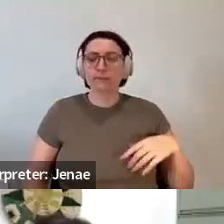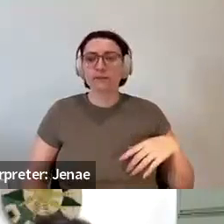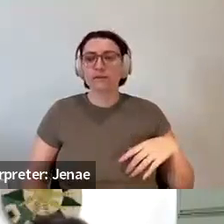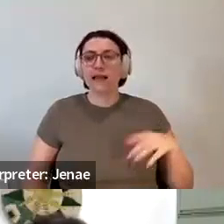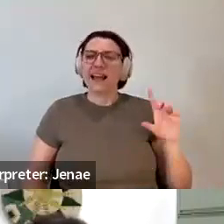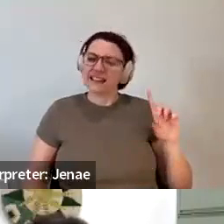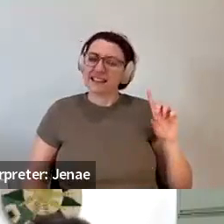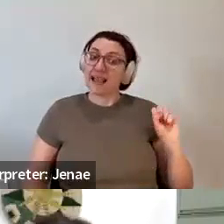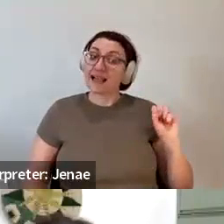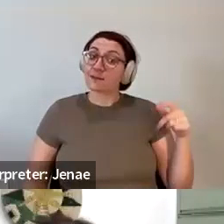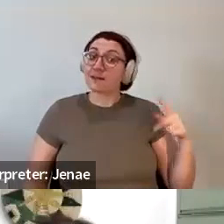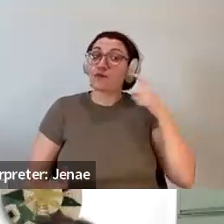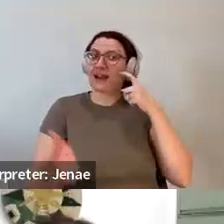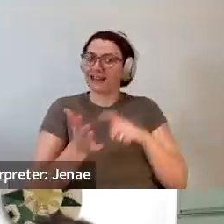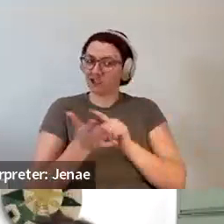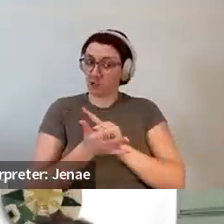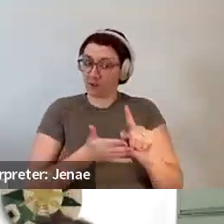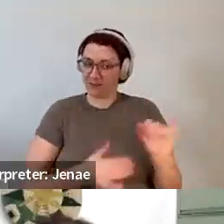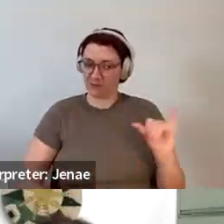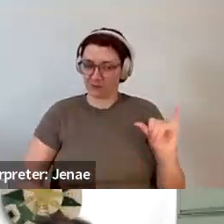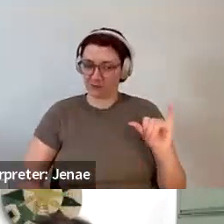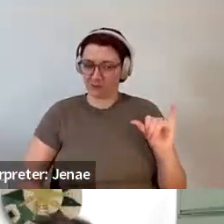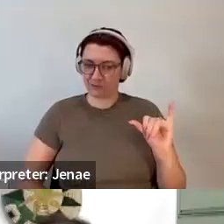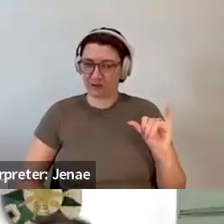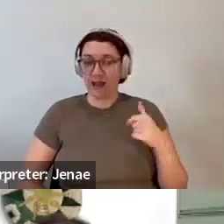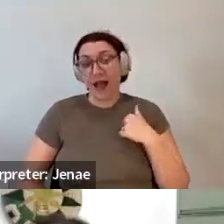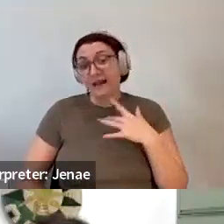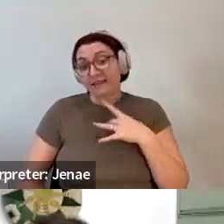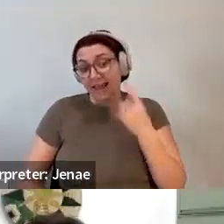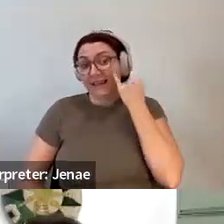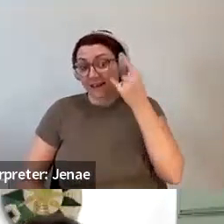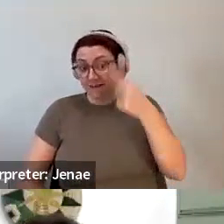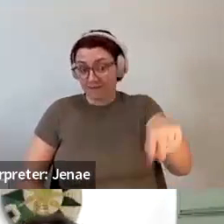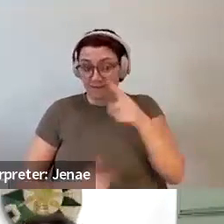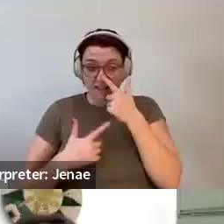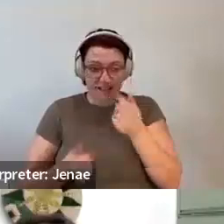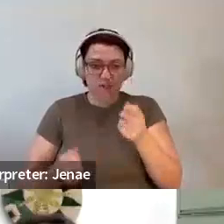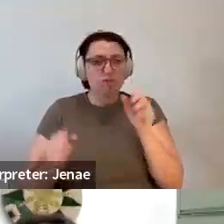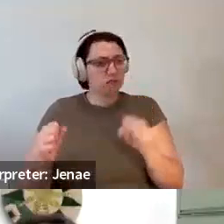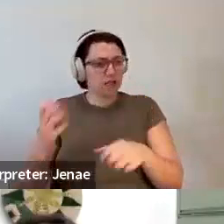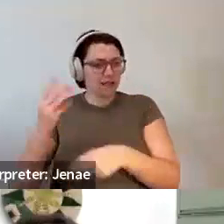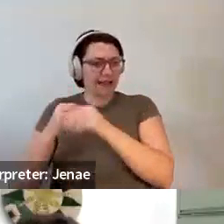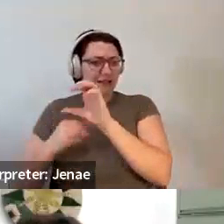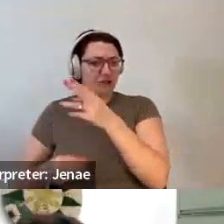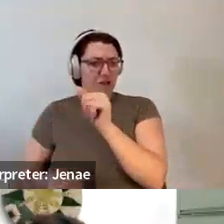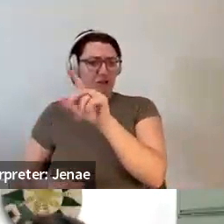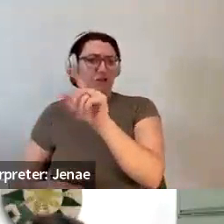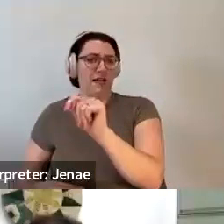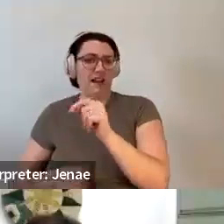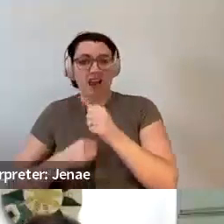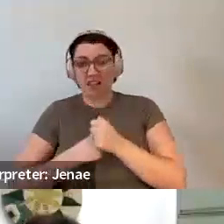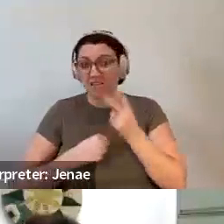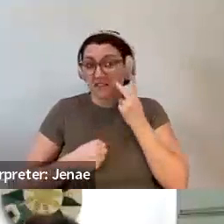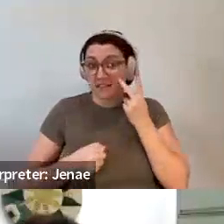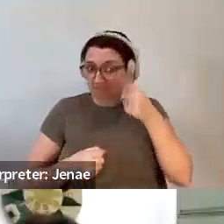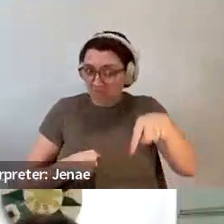DSP Recognition Week. And so I would like it if folks would be interested, and you can put it in the chat. But I would love to hear if you did anything